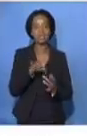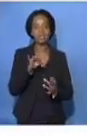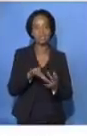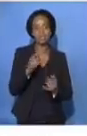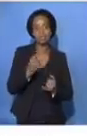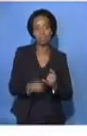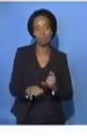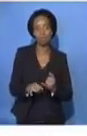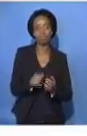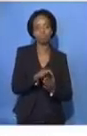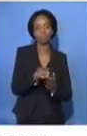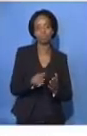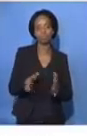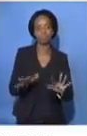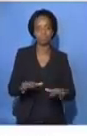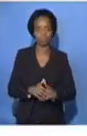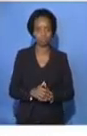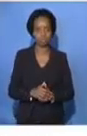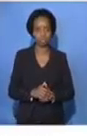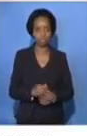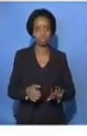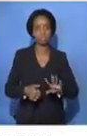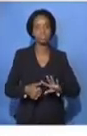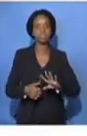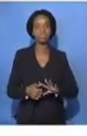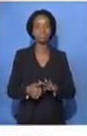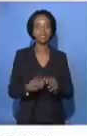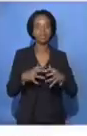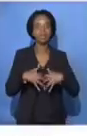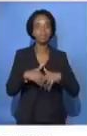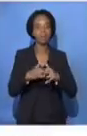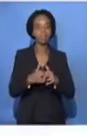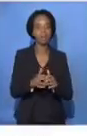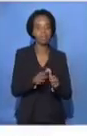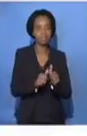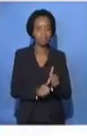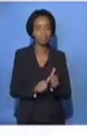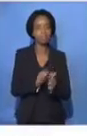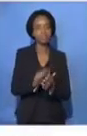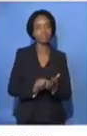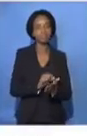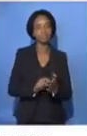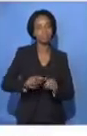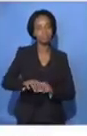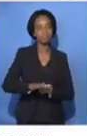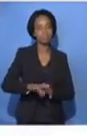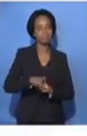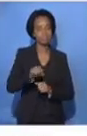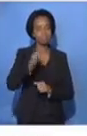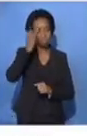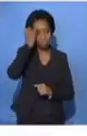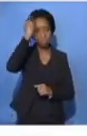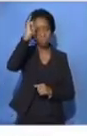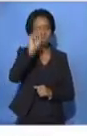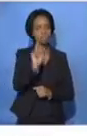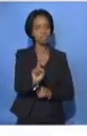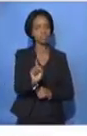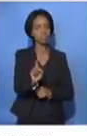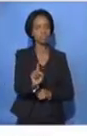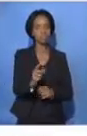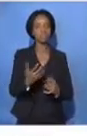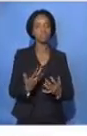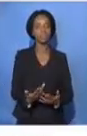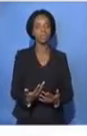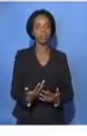Six, creation of voting substations, the streams, is an ideal practice to